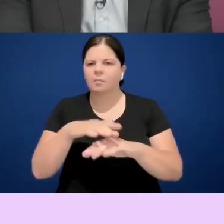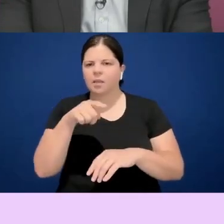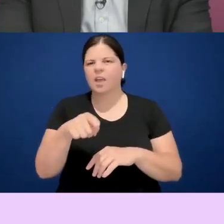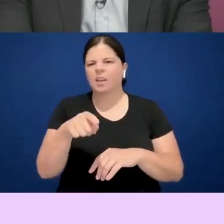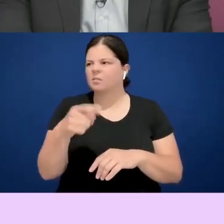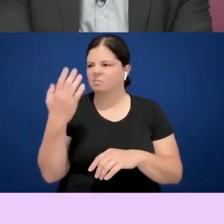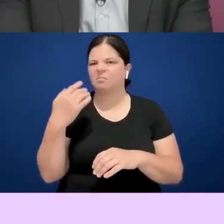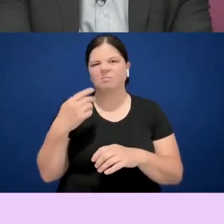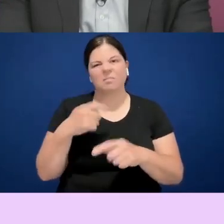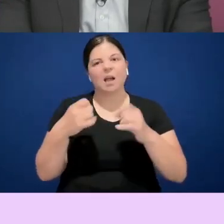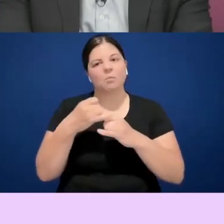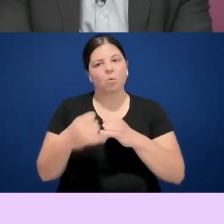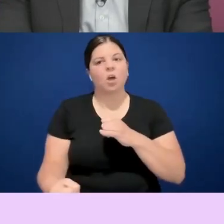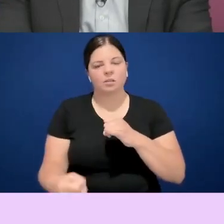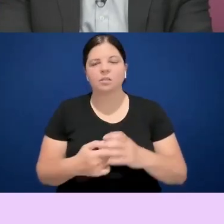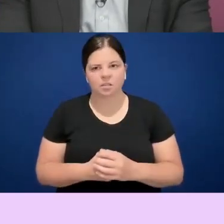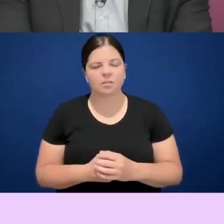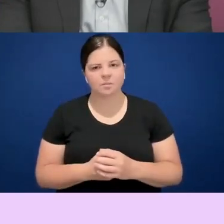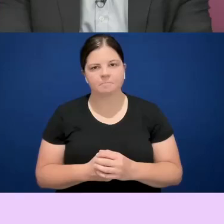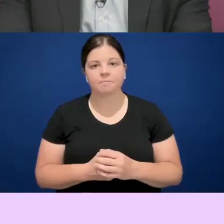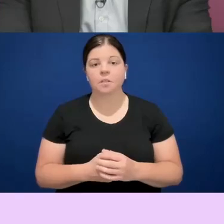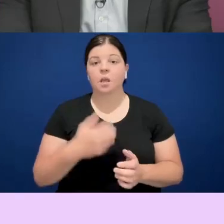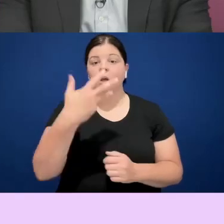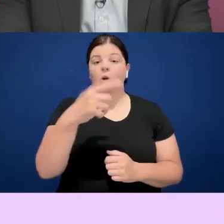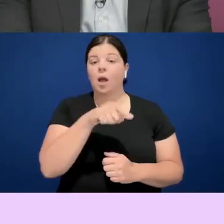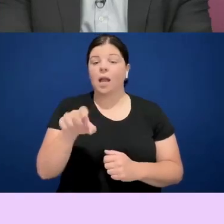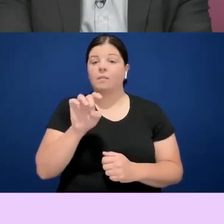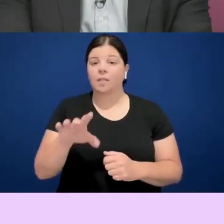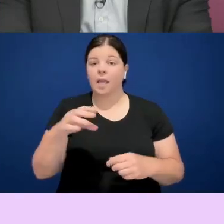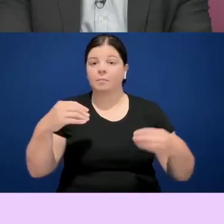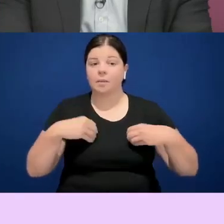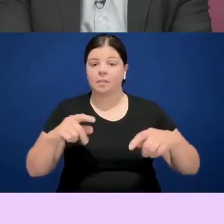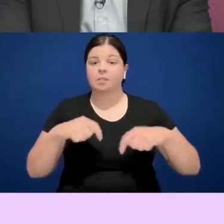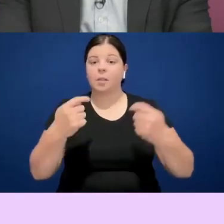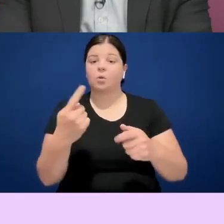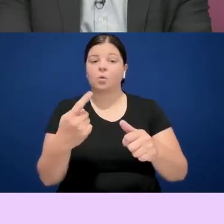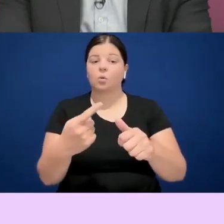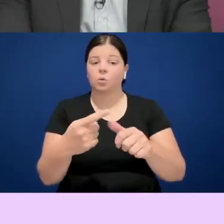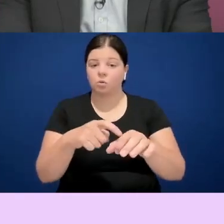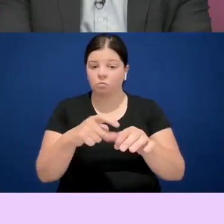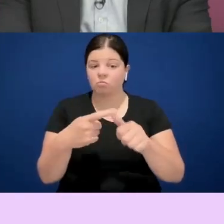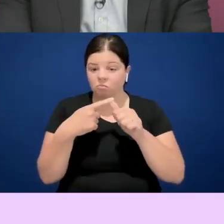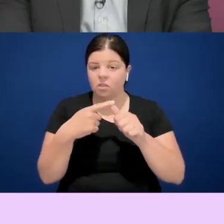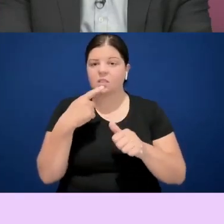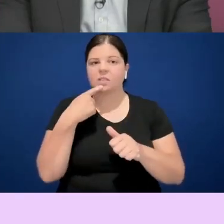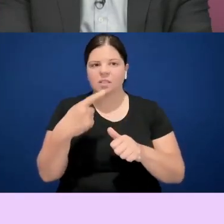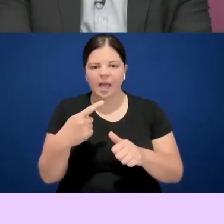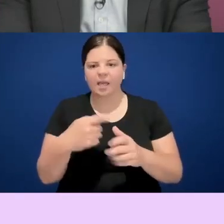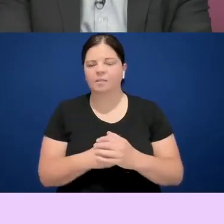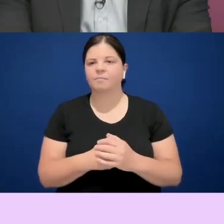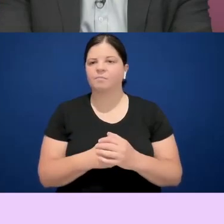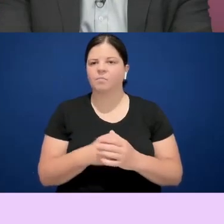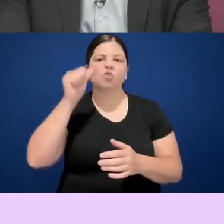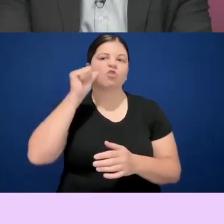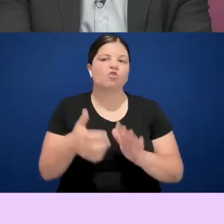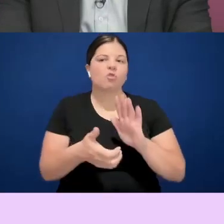time. Almost 9 in 10 business suppliers who responded consider corruption in government procurement and the